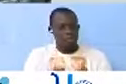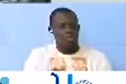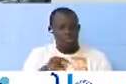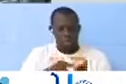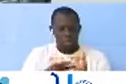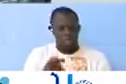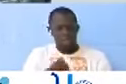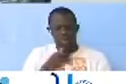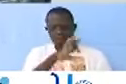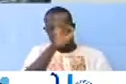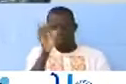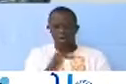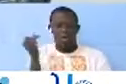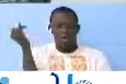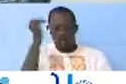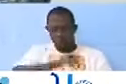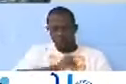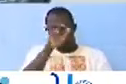then I'm a very foolish person.